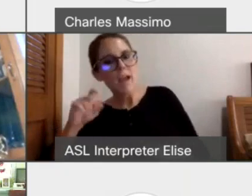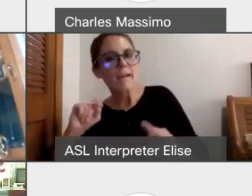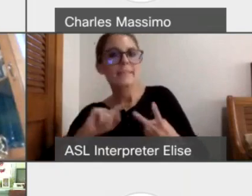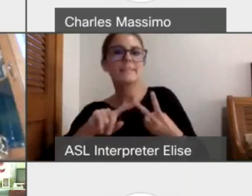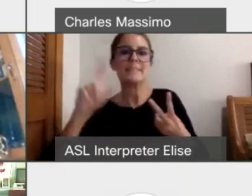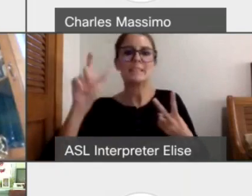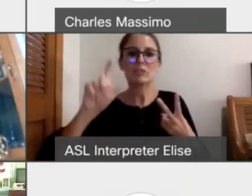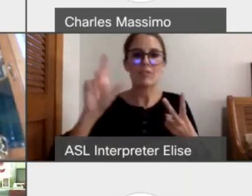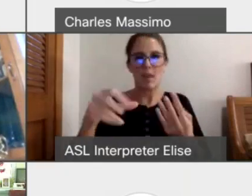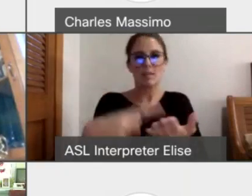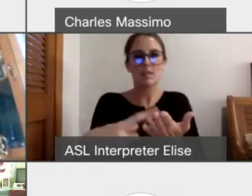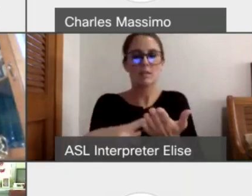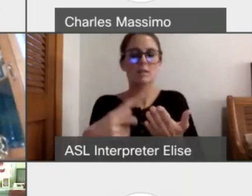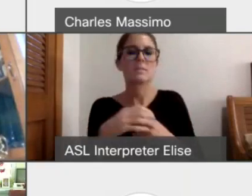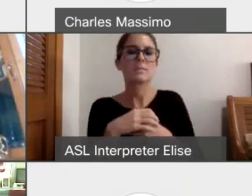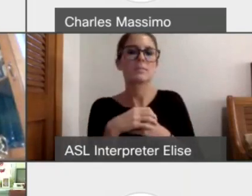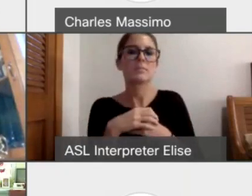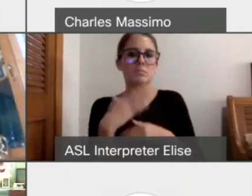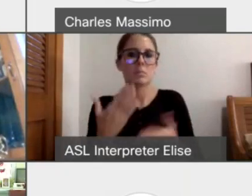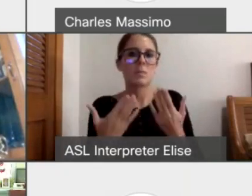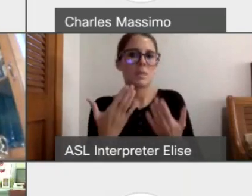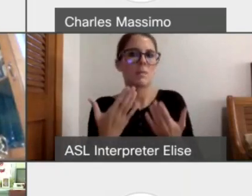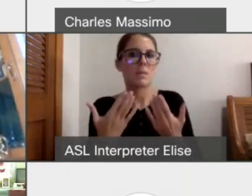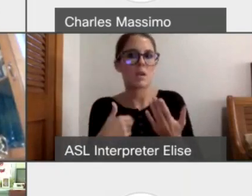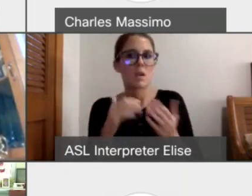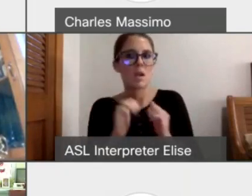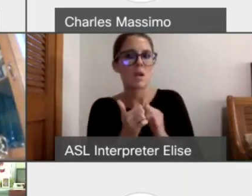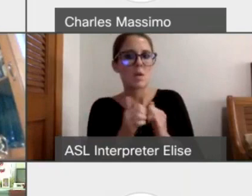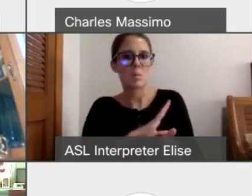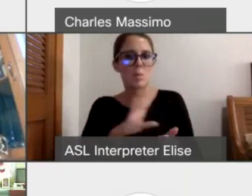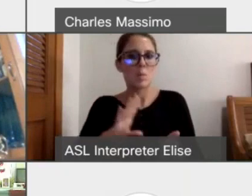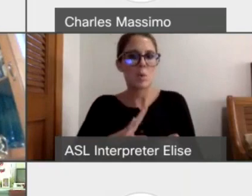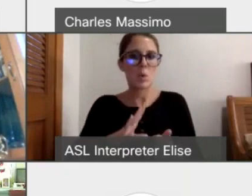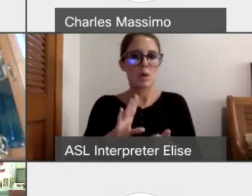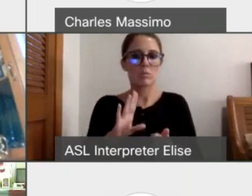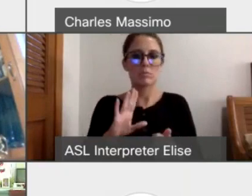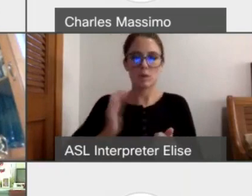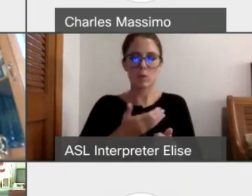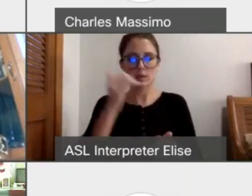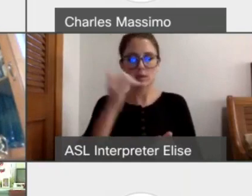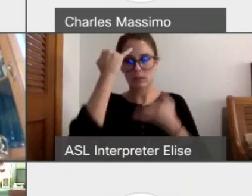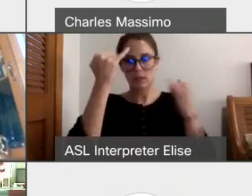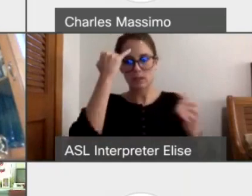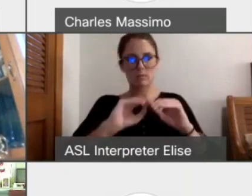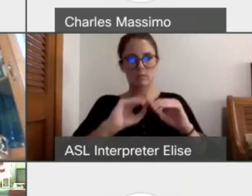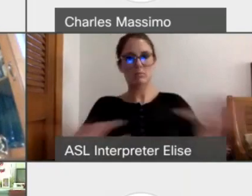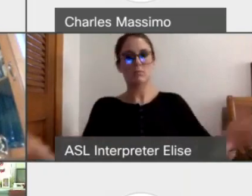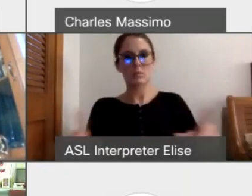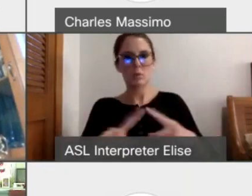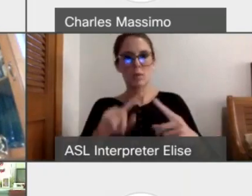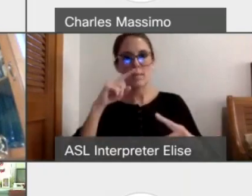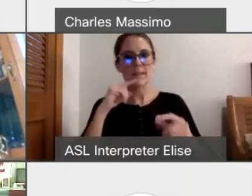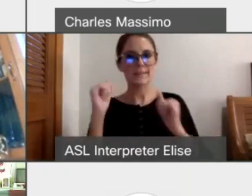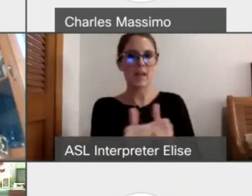discussed. And it might be a way to introduce the board and the idea of this flag to the public together, and